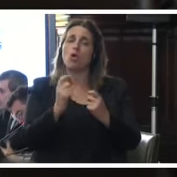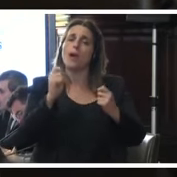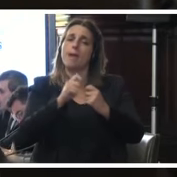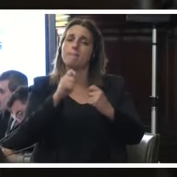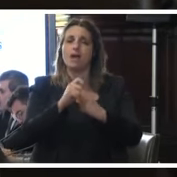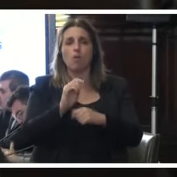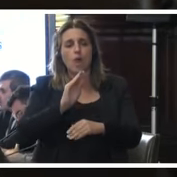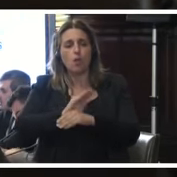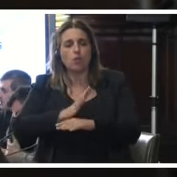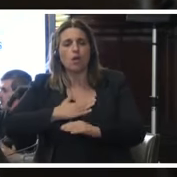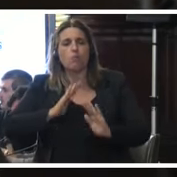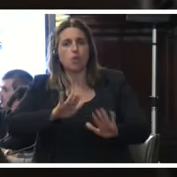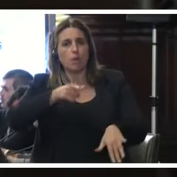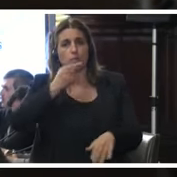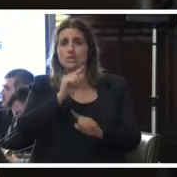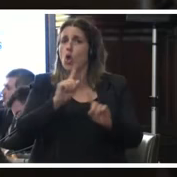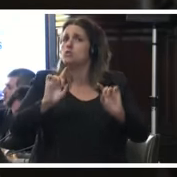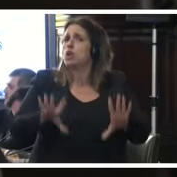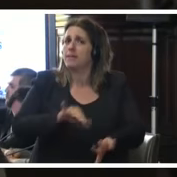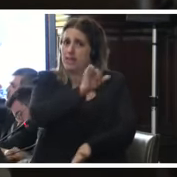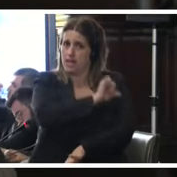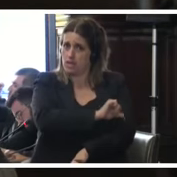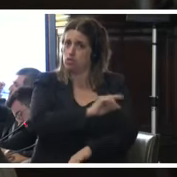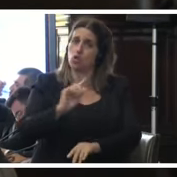território no estado do Rio de Janeiro, como em todo o país.